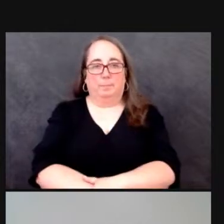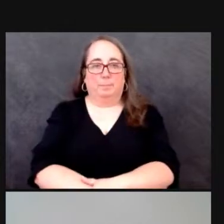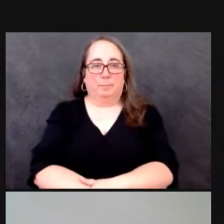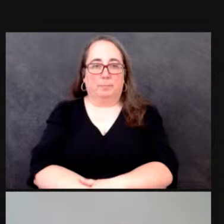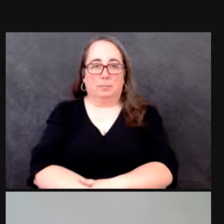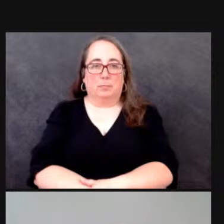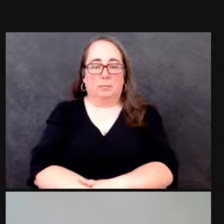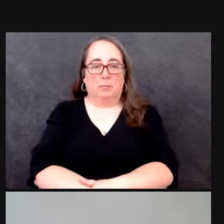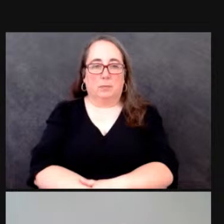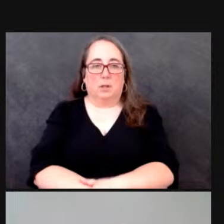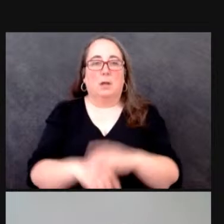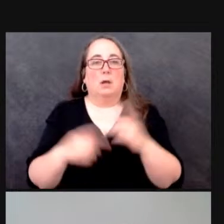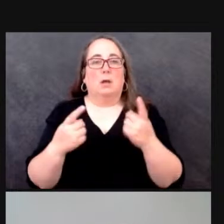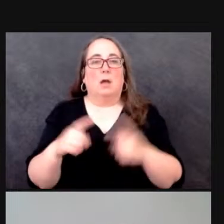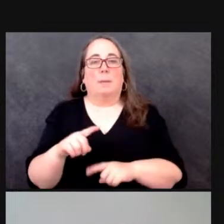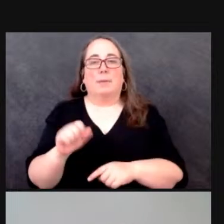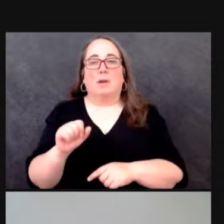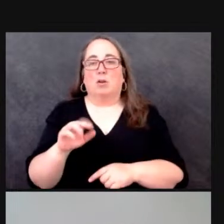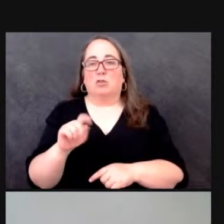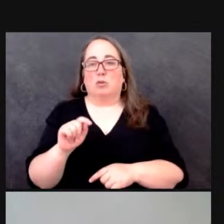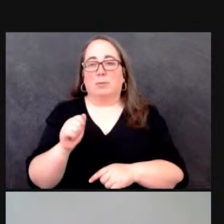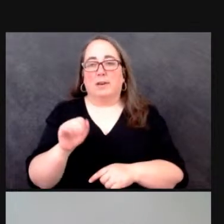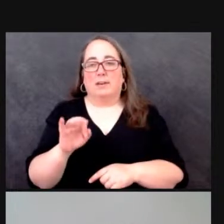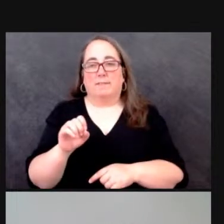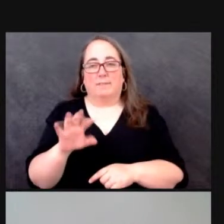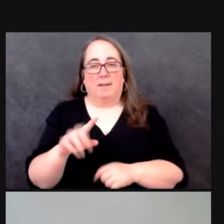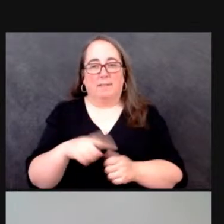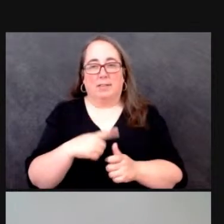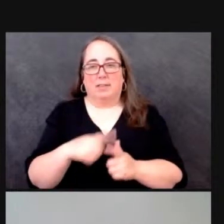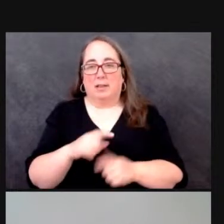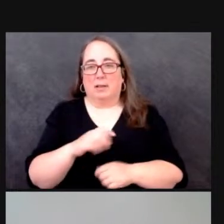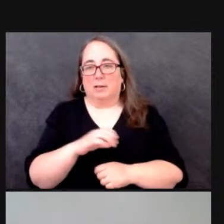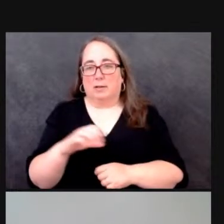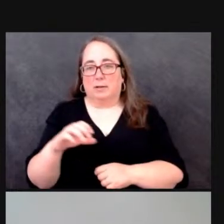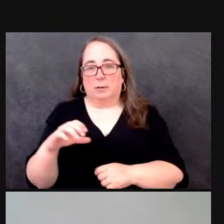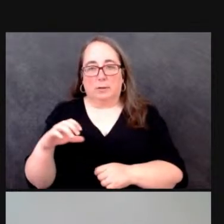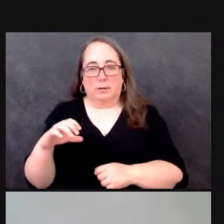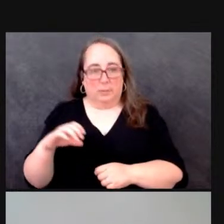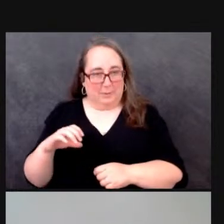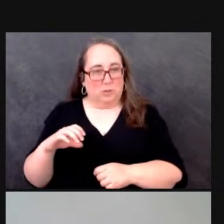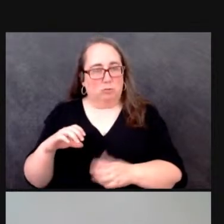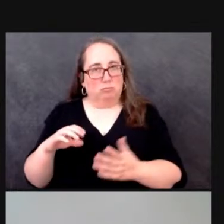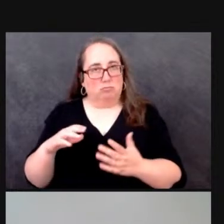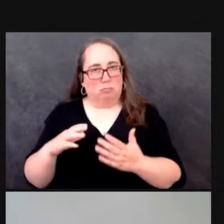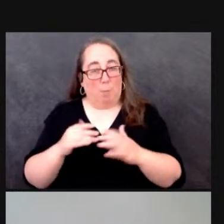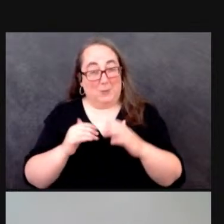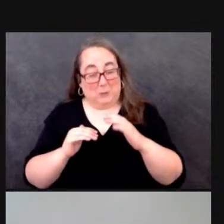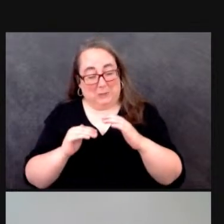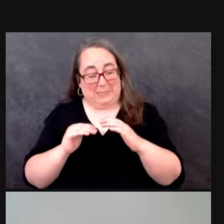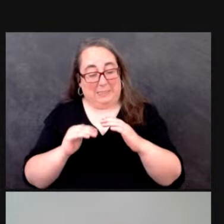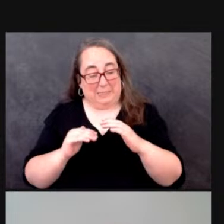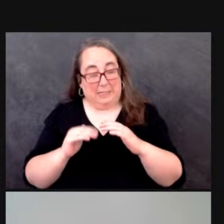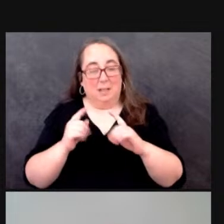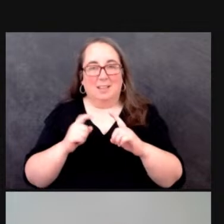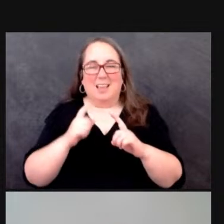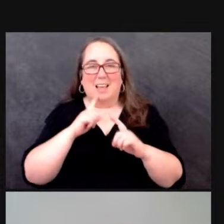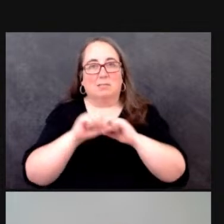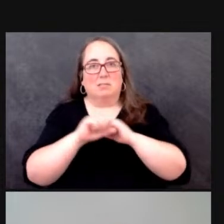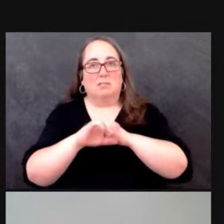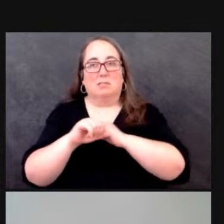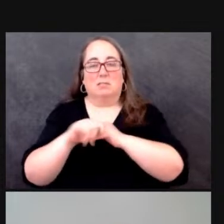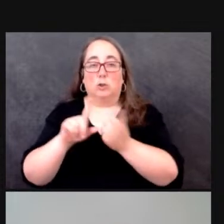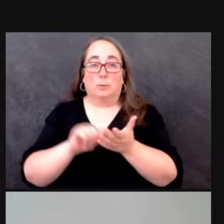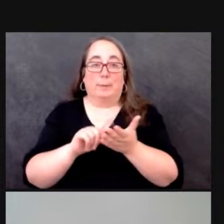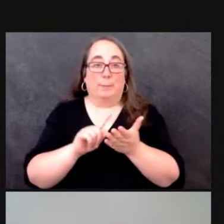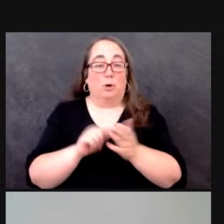In October 1905, the commission was close to meeting its goal, and they made an appeal in the Baltimore Sun, stating that as